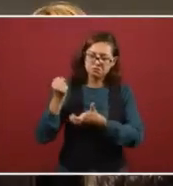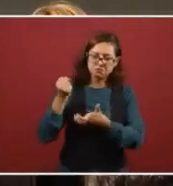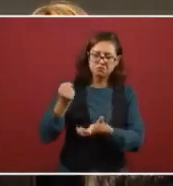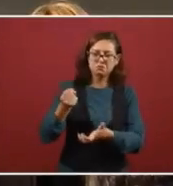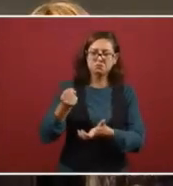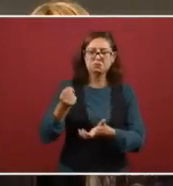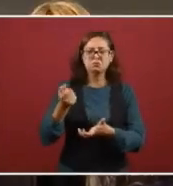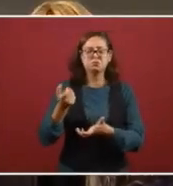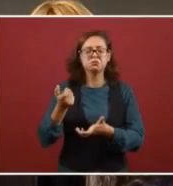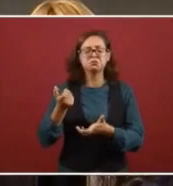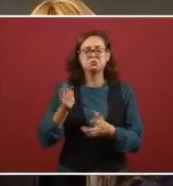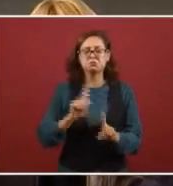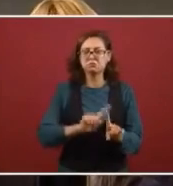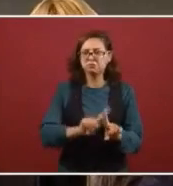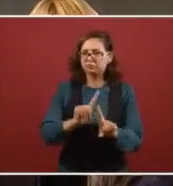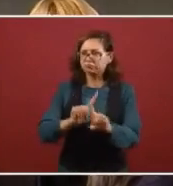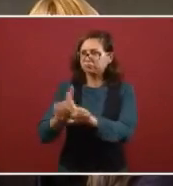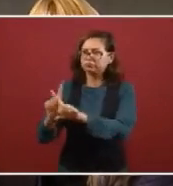businessmen